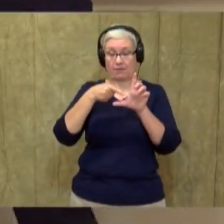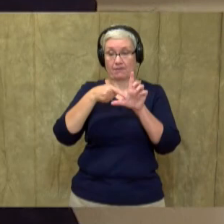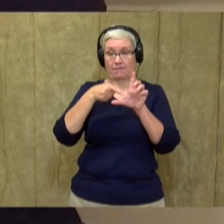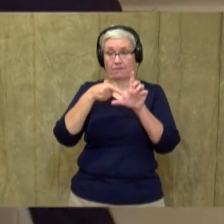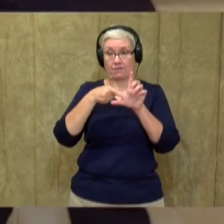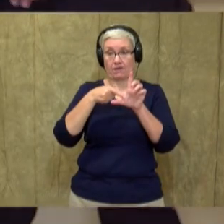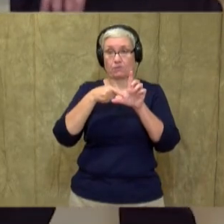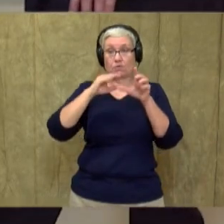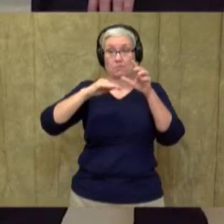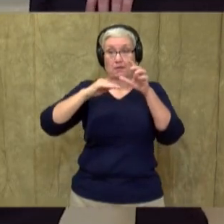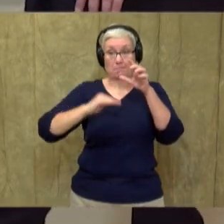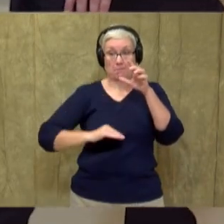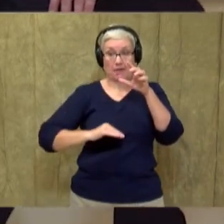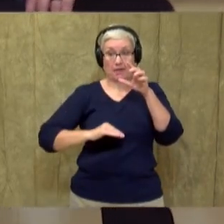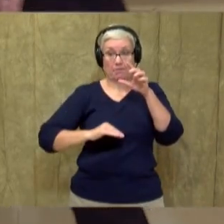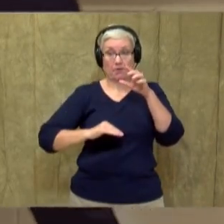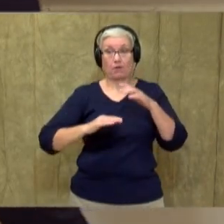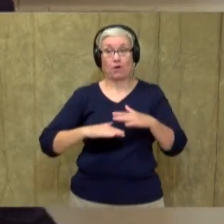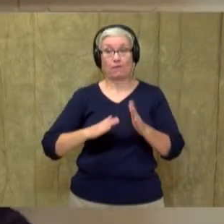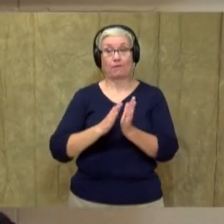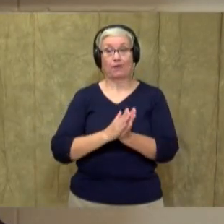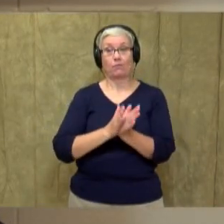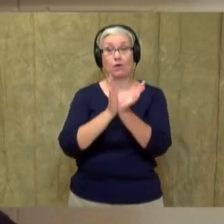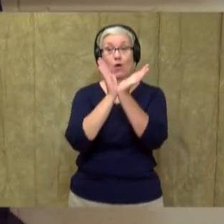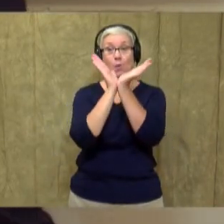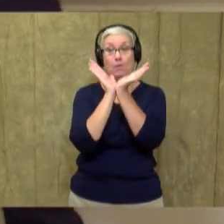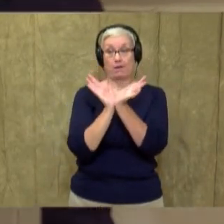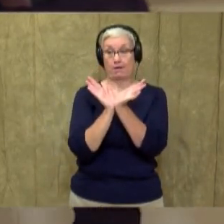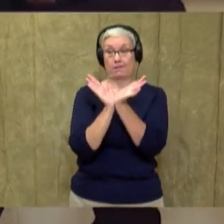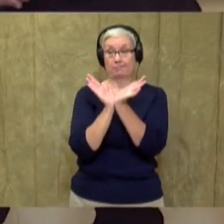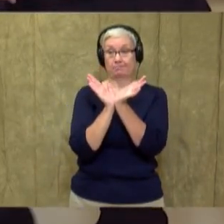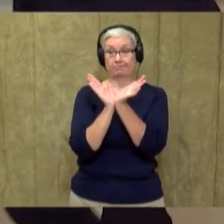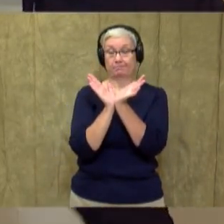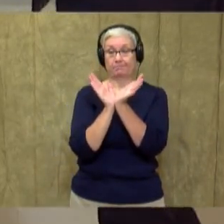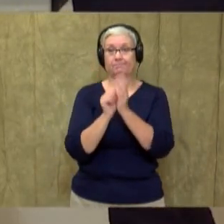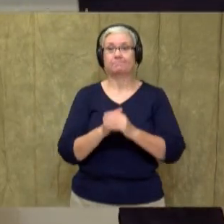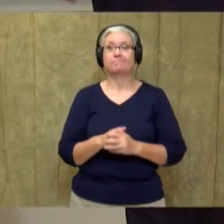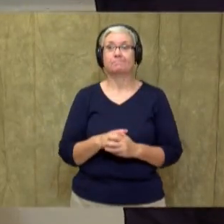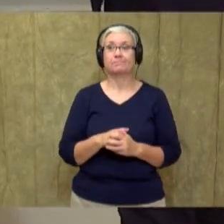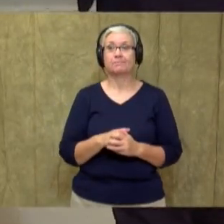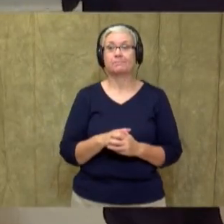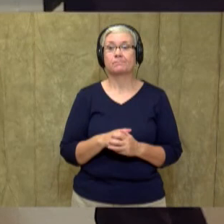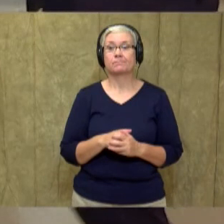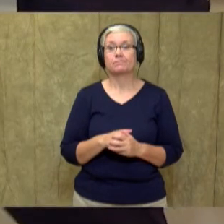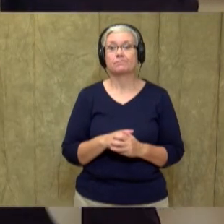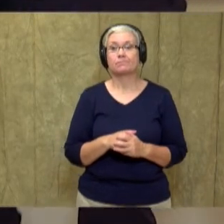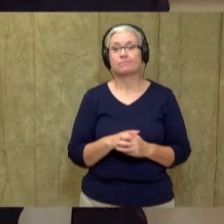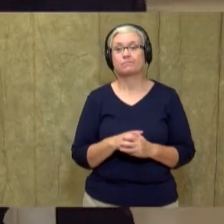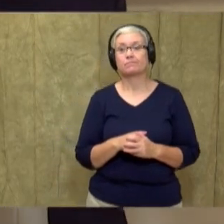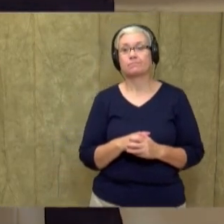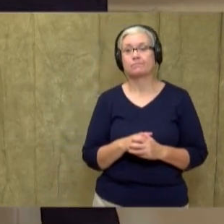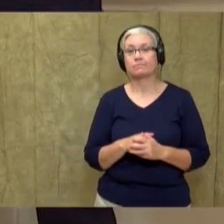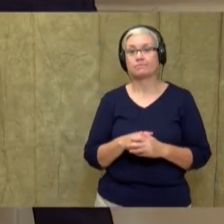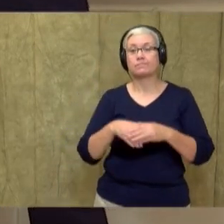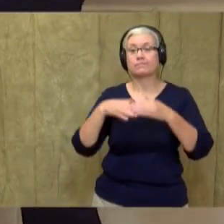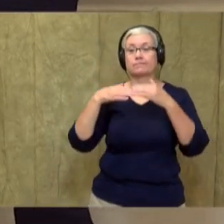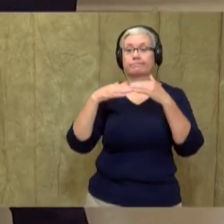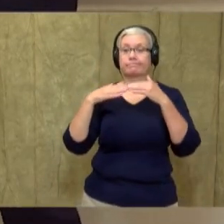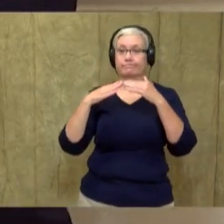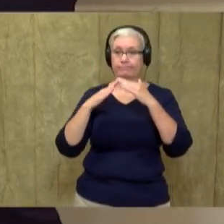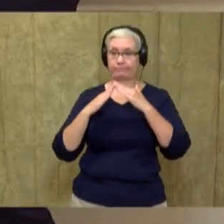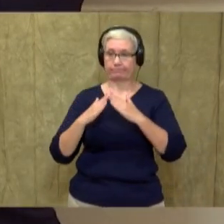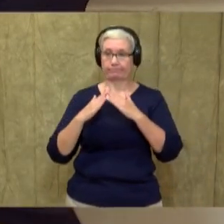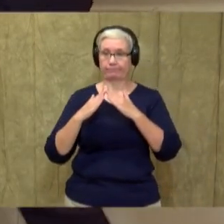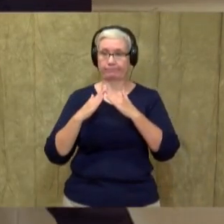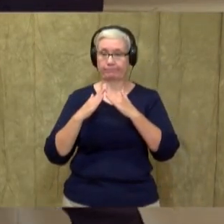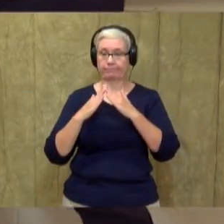be a minimum, whether the graph is opening up because this is a positive or negative value. And if it's opening down, then obviously